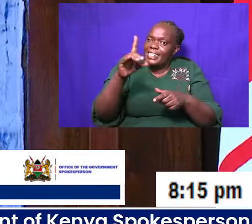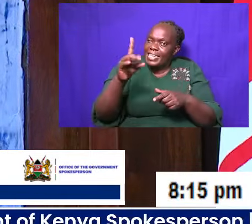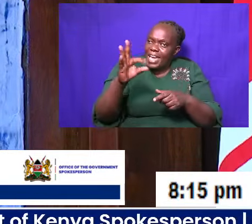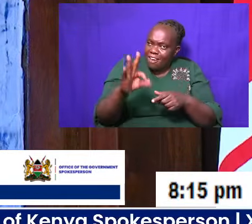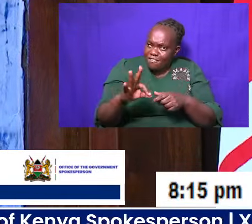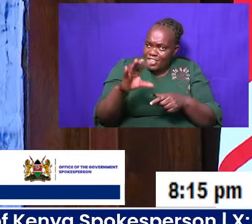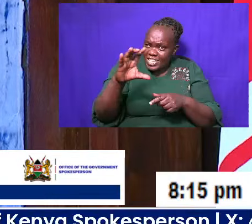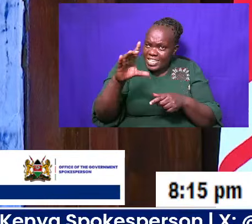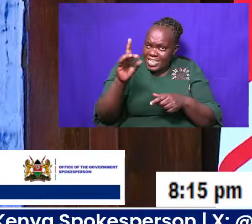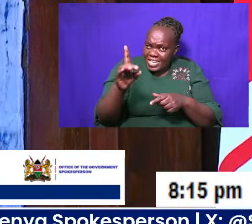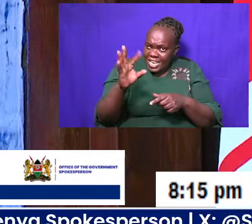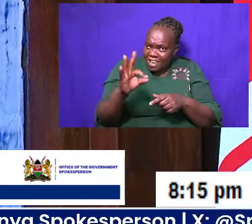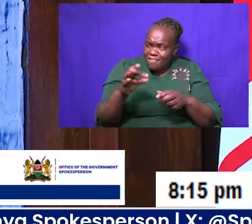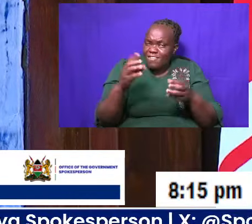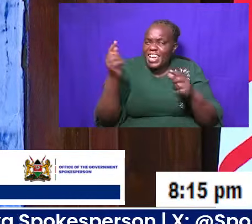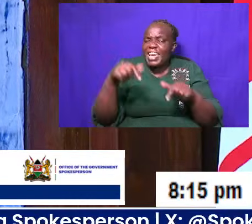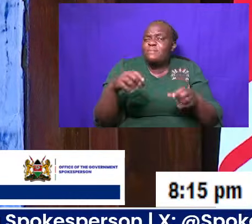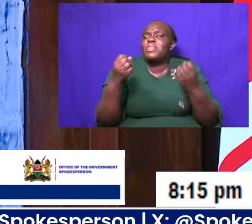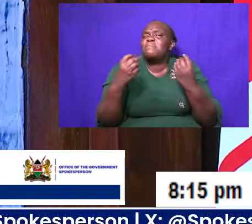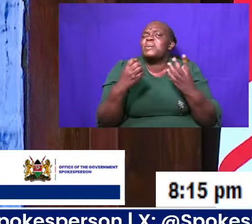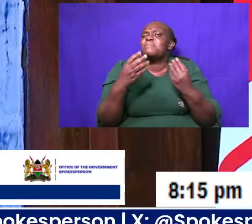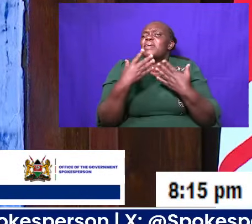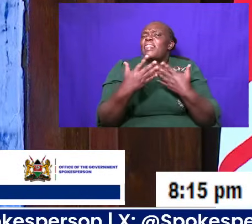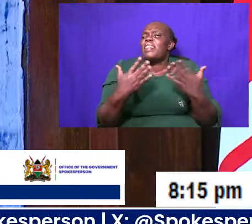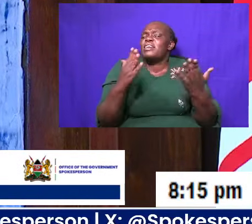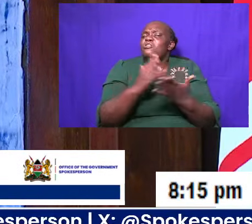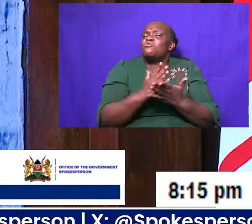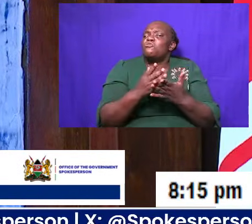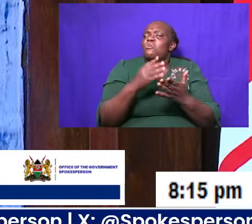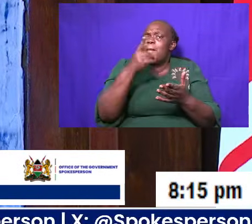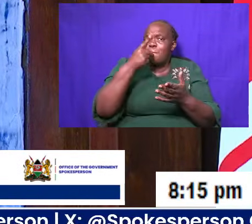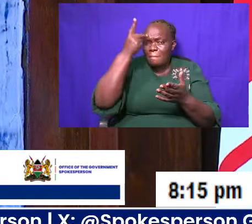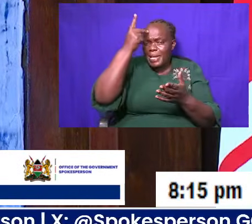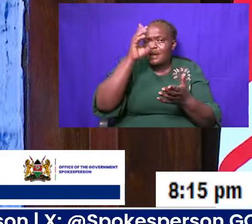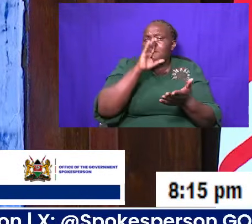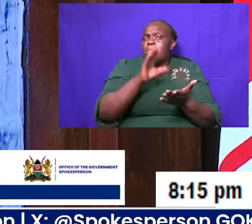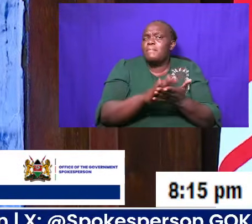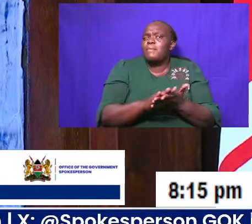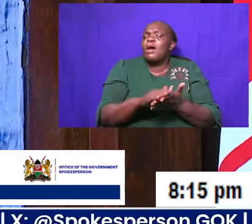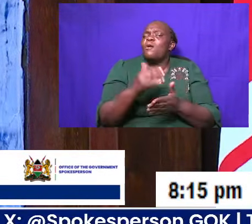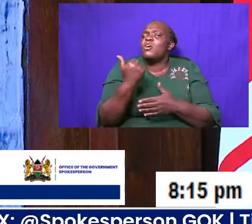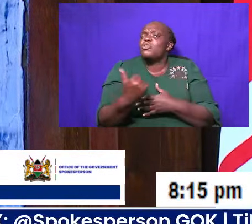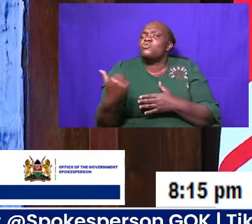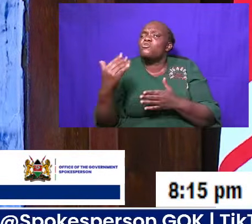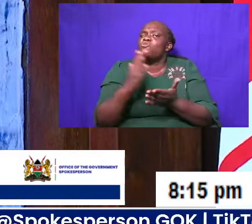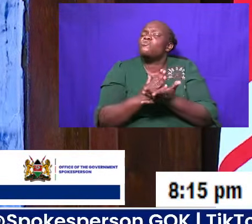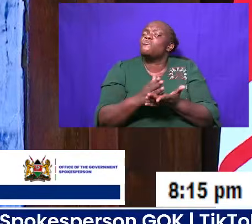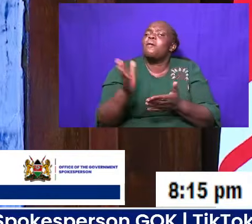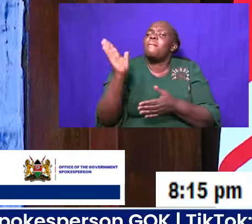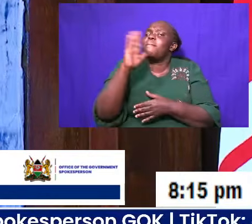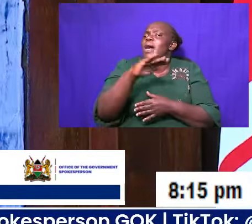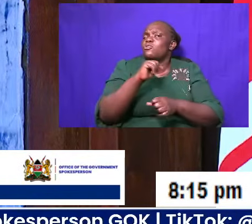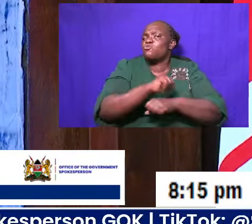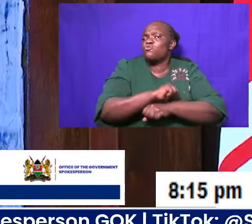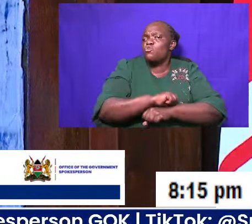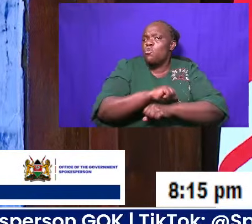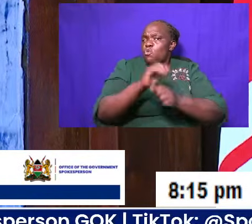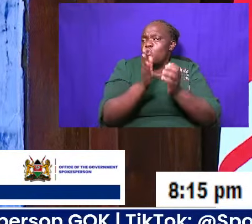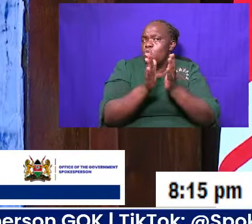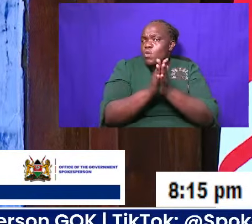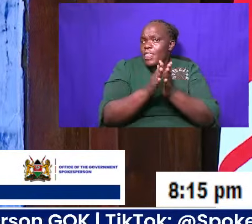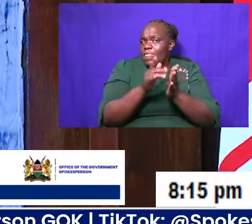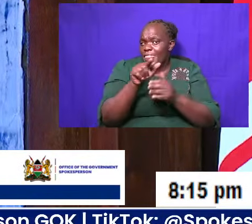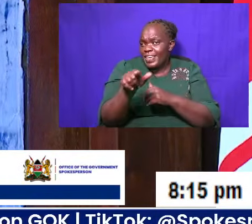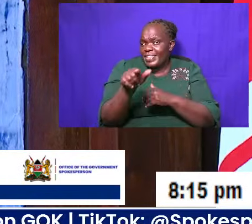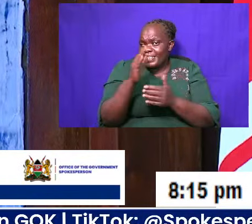you know, it came with many things that our Yes. parents were promised. Yeah. So they were just telling our kids, just go to school. And with that, of course, as